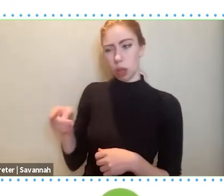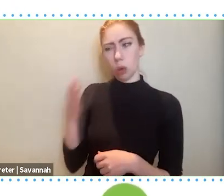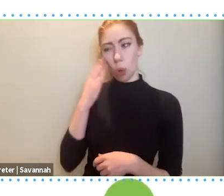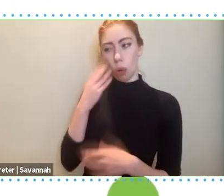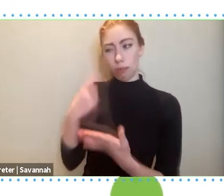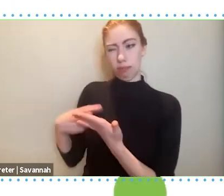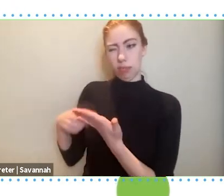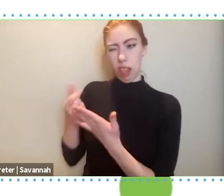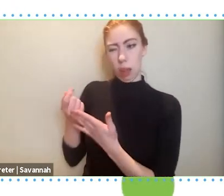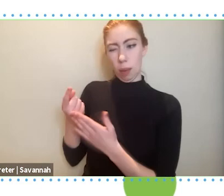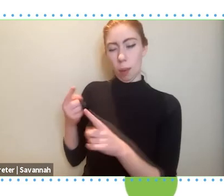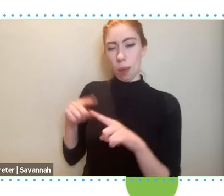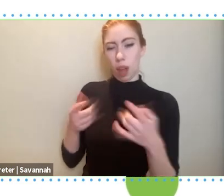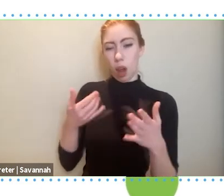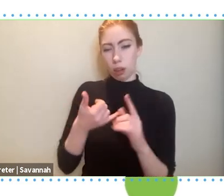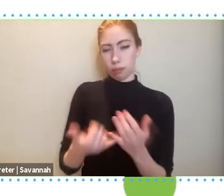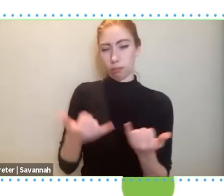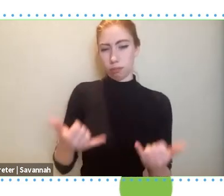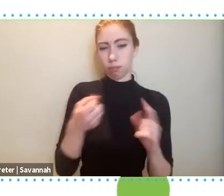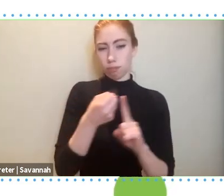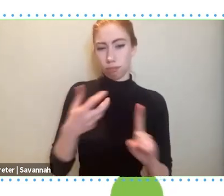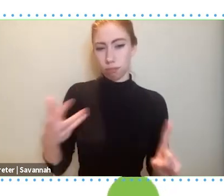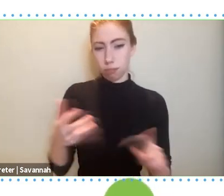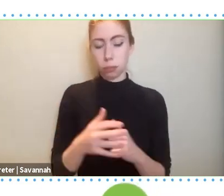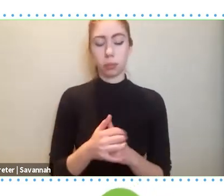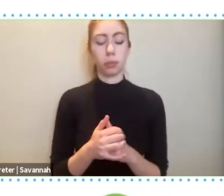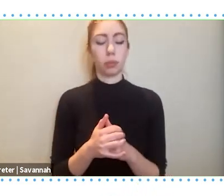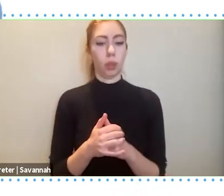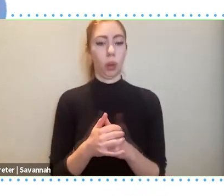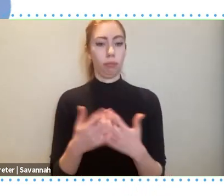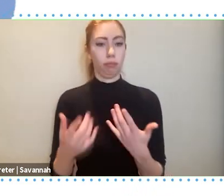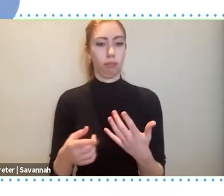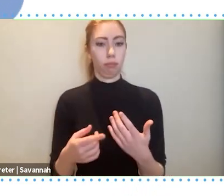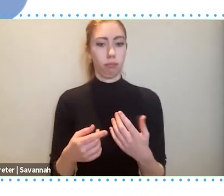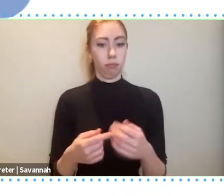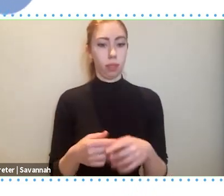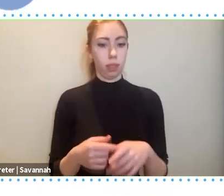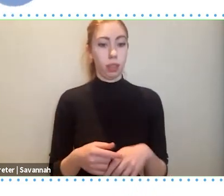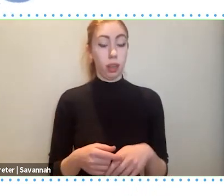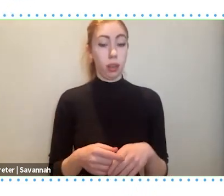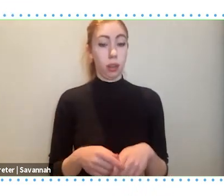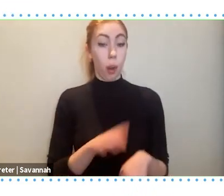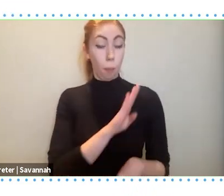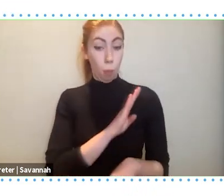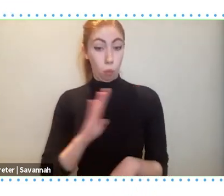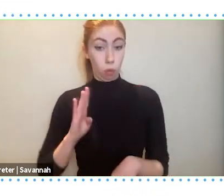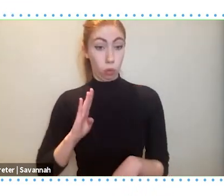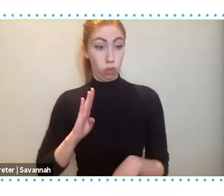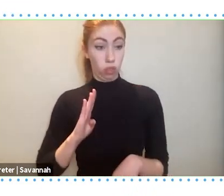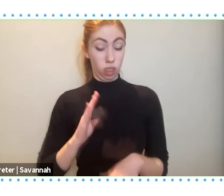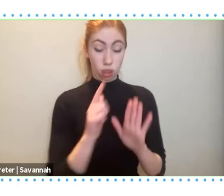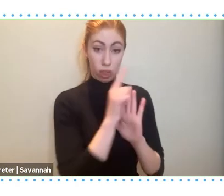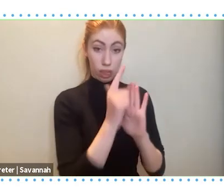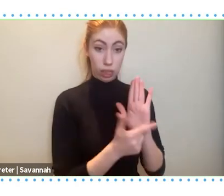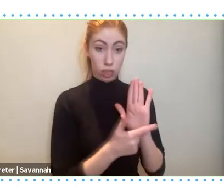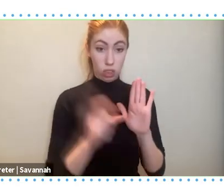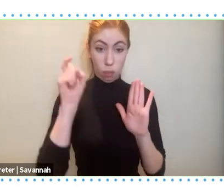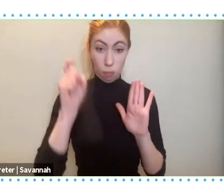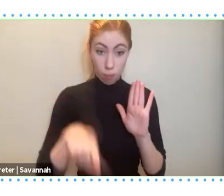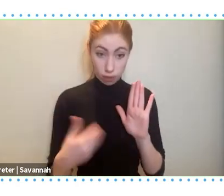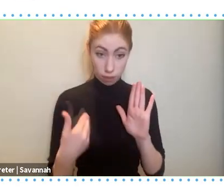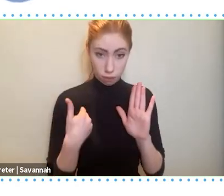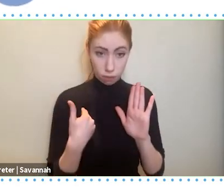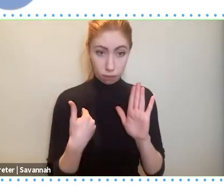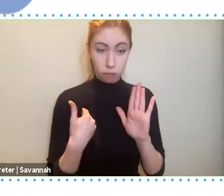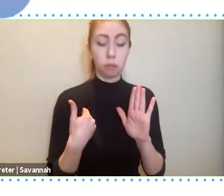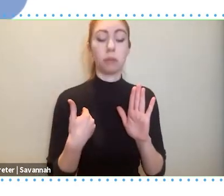is legally required of a board and what a board what is needed for the board to do in service of the